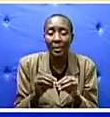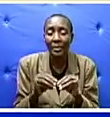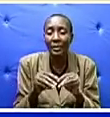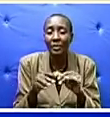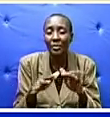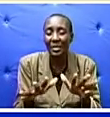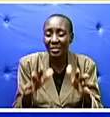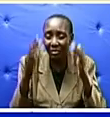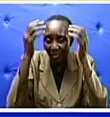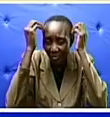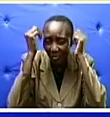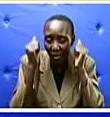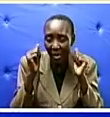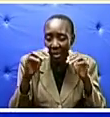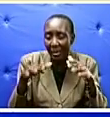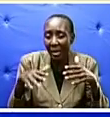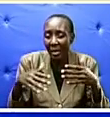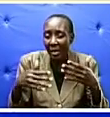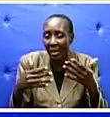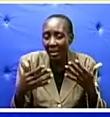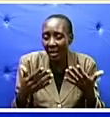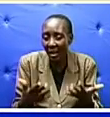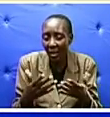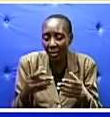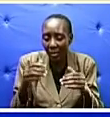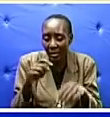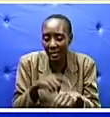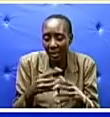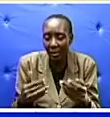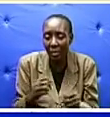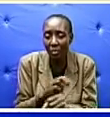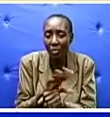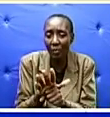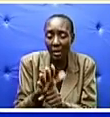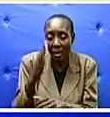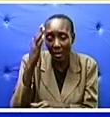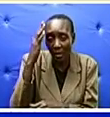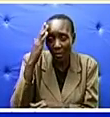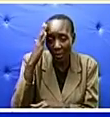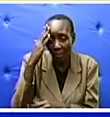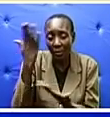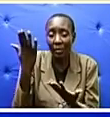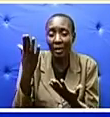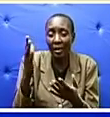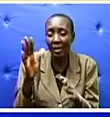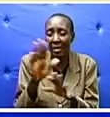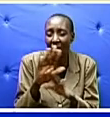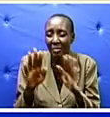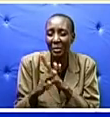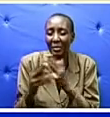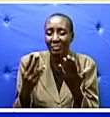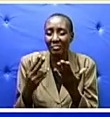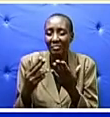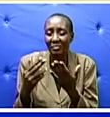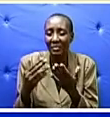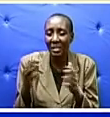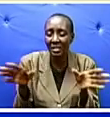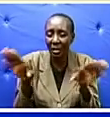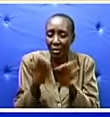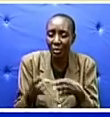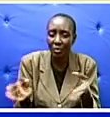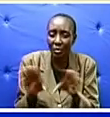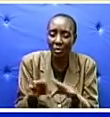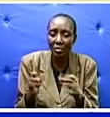been like even now during this time of the pandemic? Because we know with the lockdown, there's just the channels have been a little